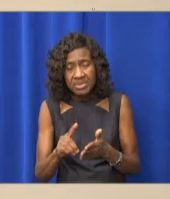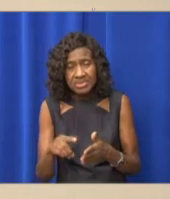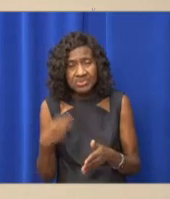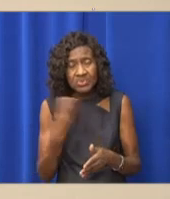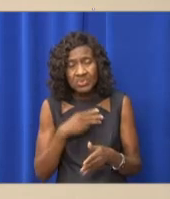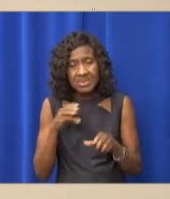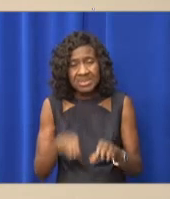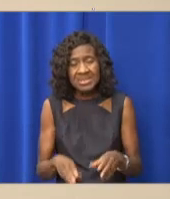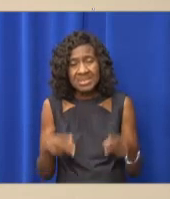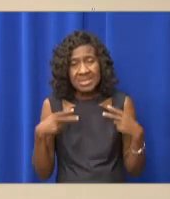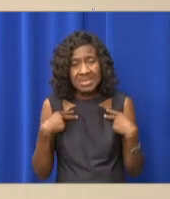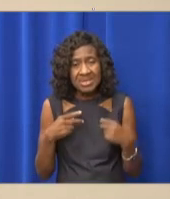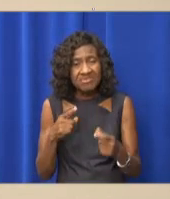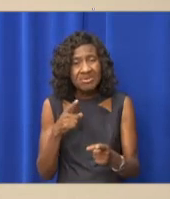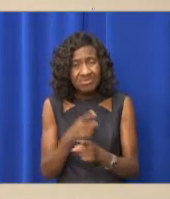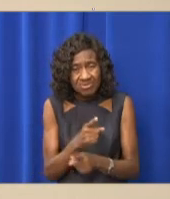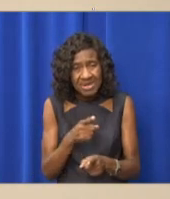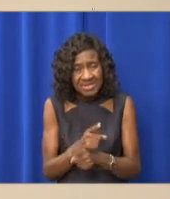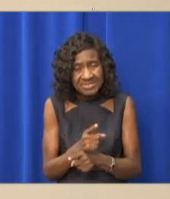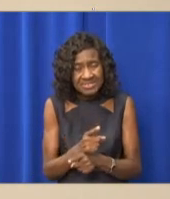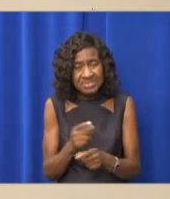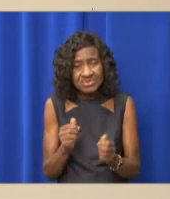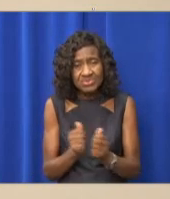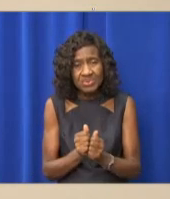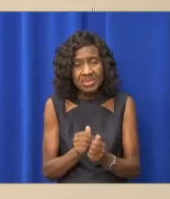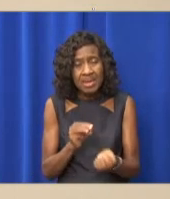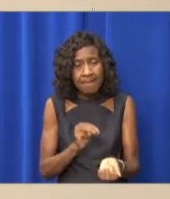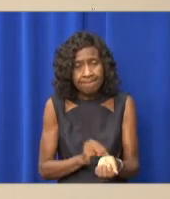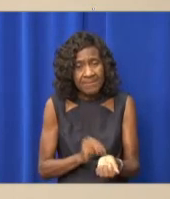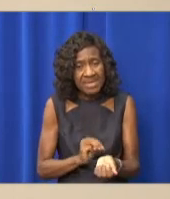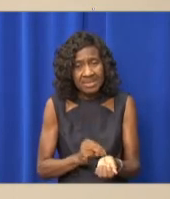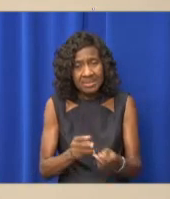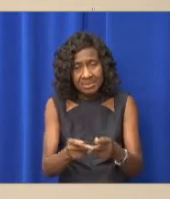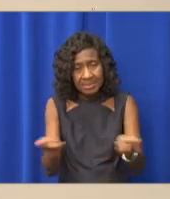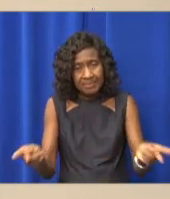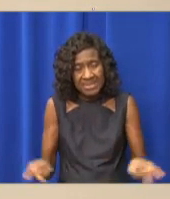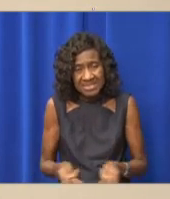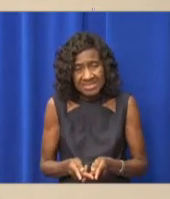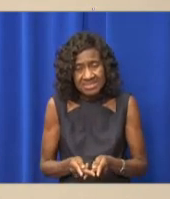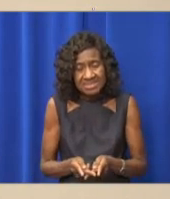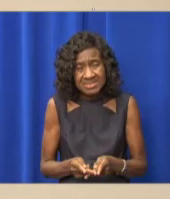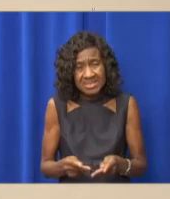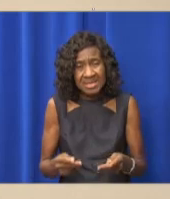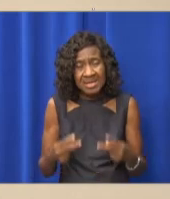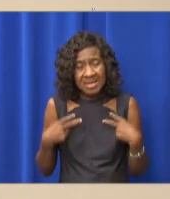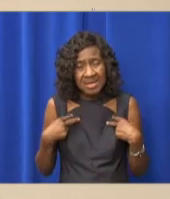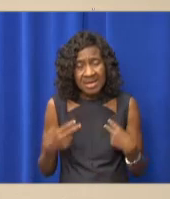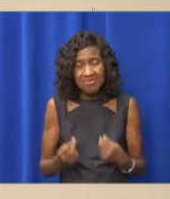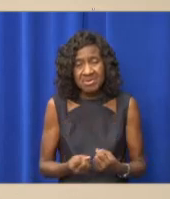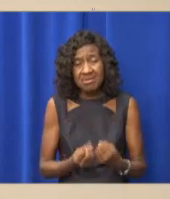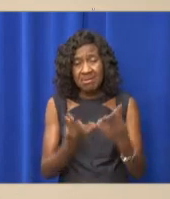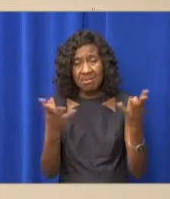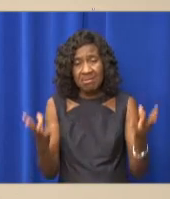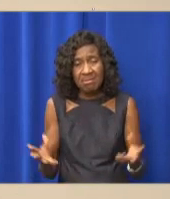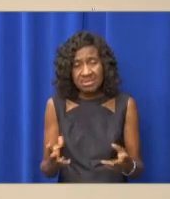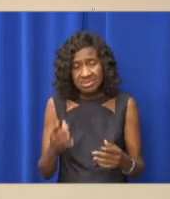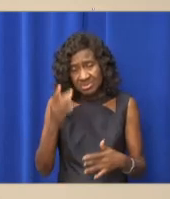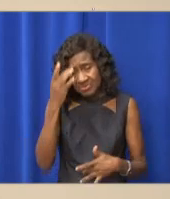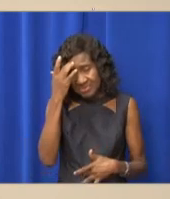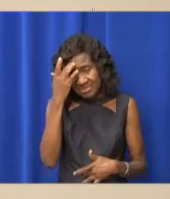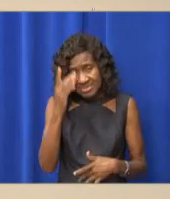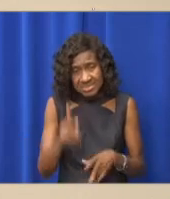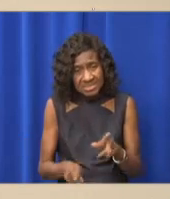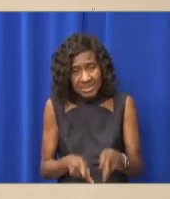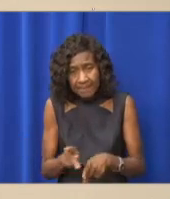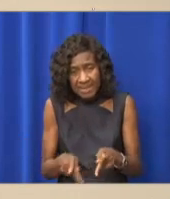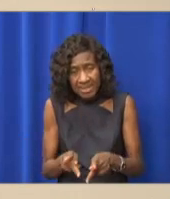crisis, with our medical facilities overwhelmed by the sheer number of very sick people. One